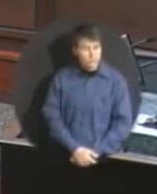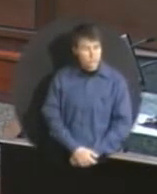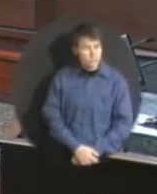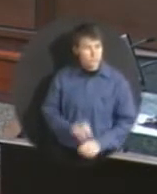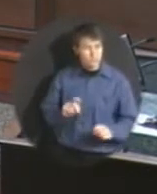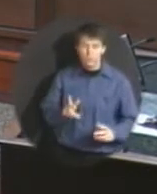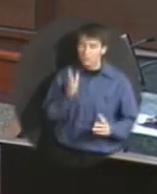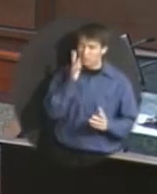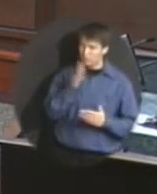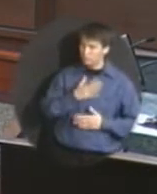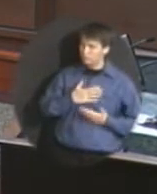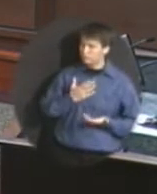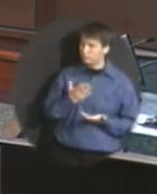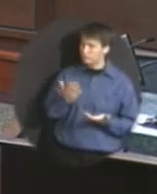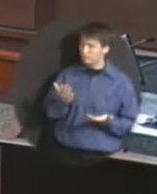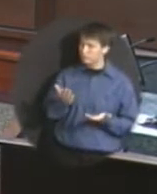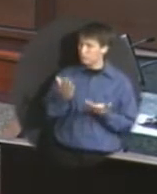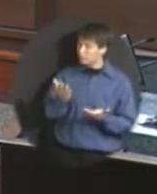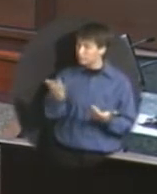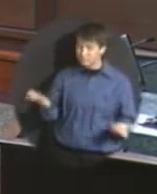Then I would entertain a motion.